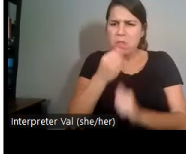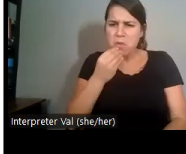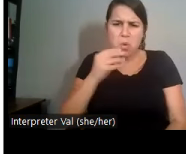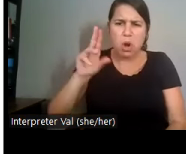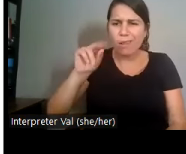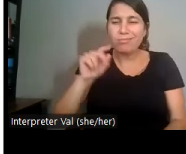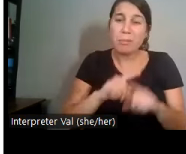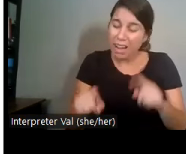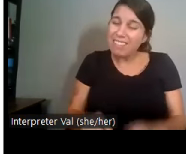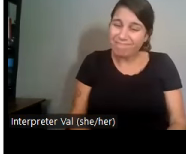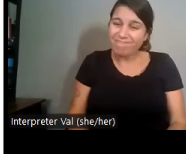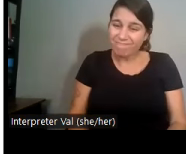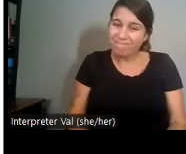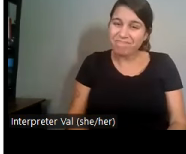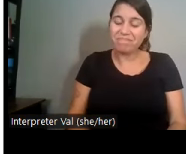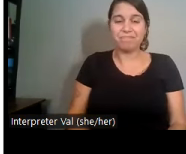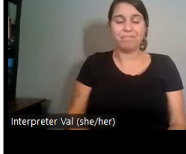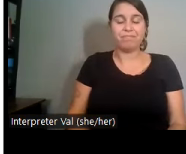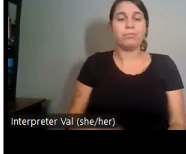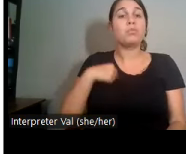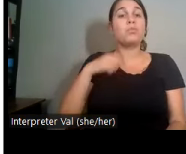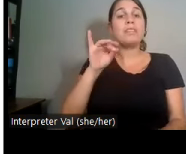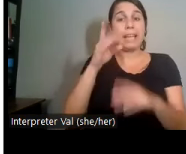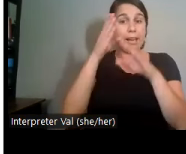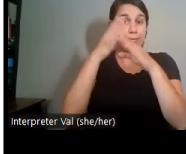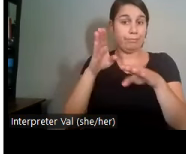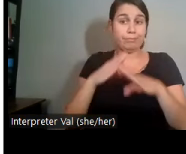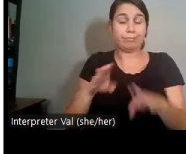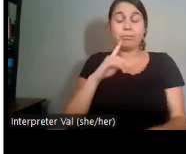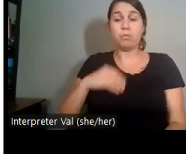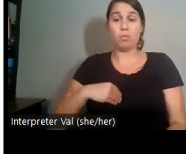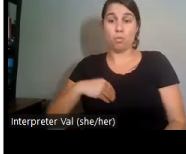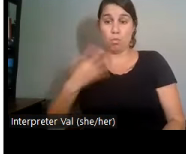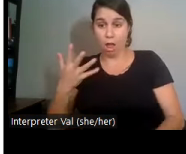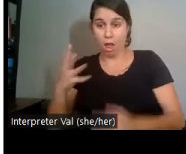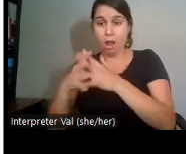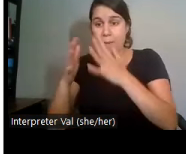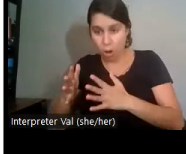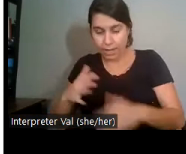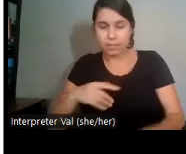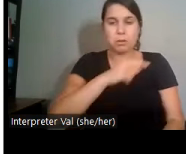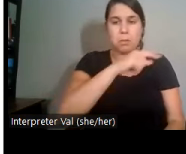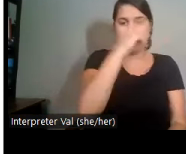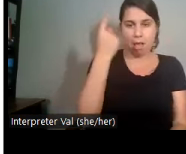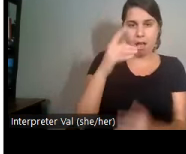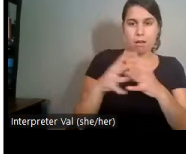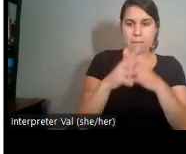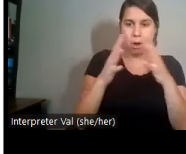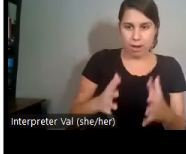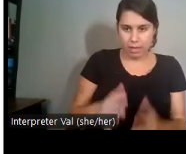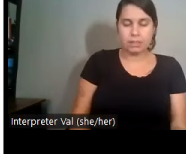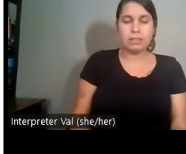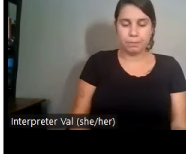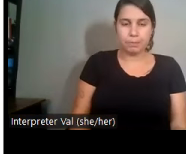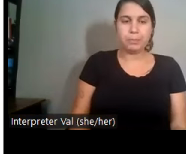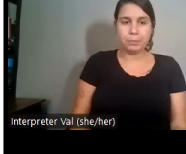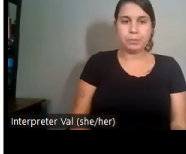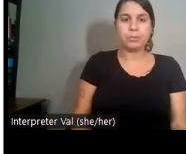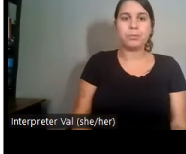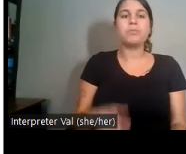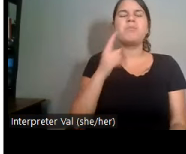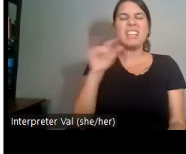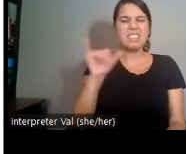We also stratified out results for white Americans from results for Black Americans, and looking at the same categories